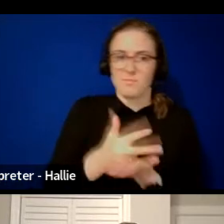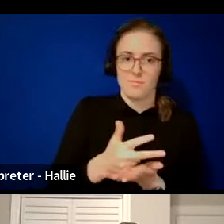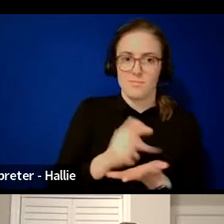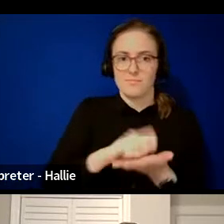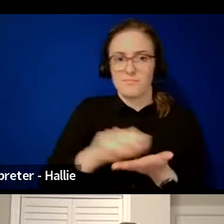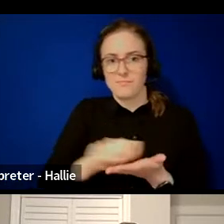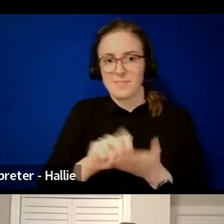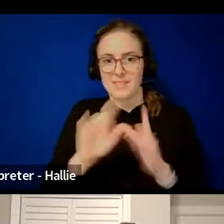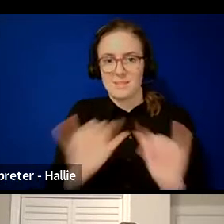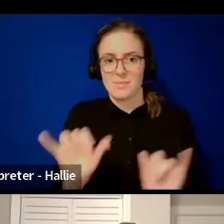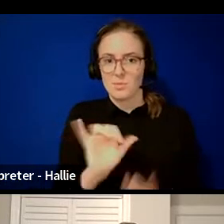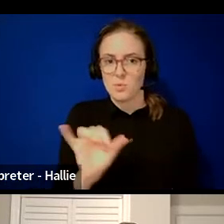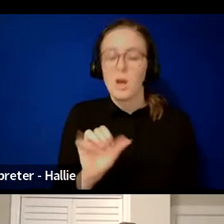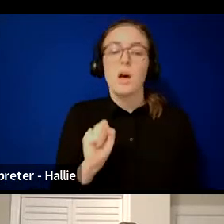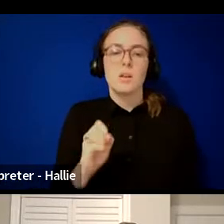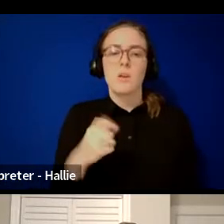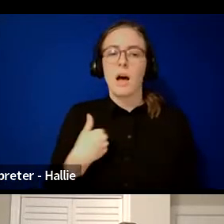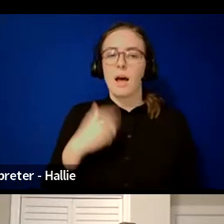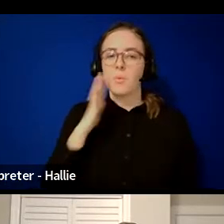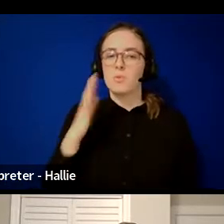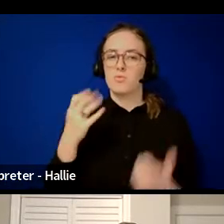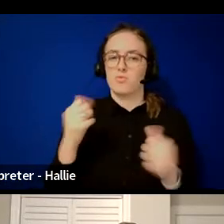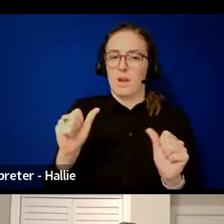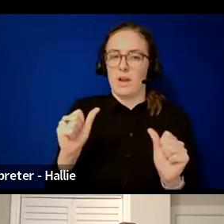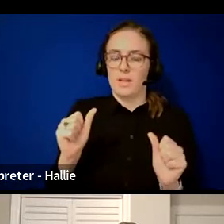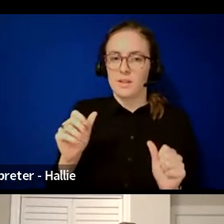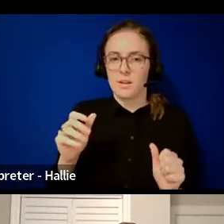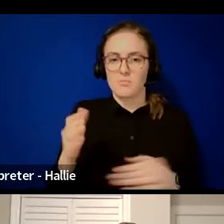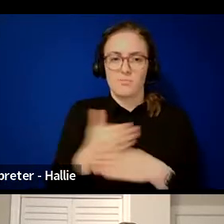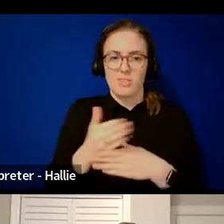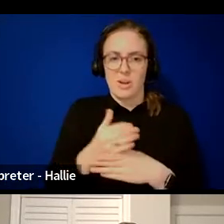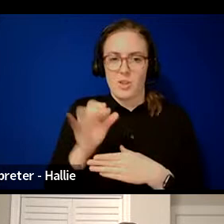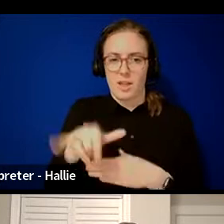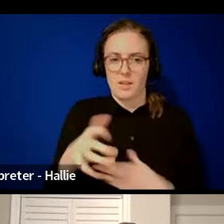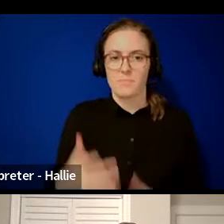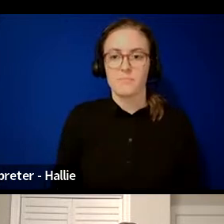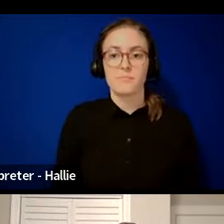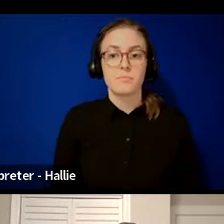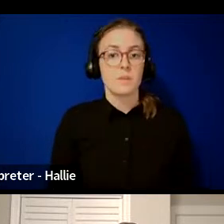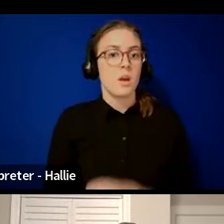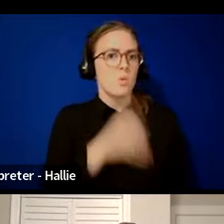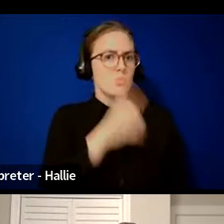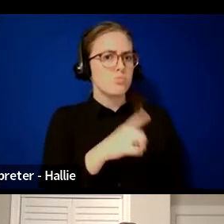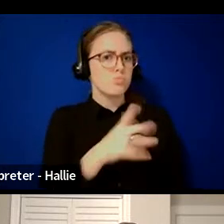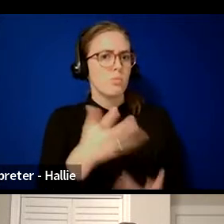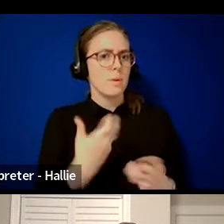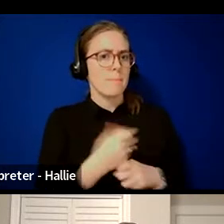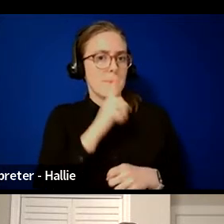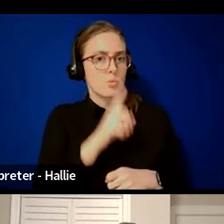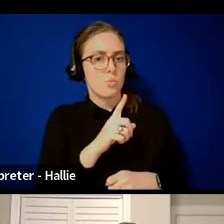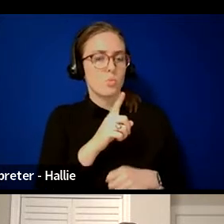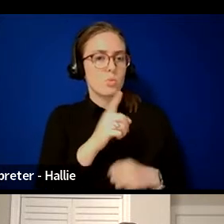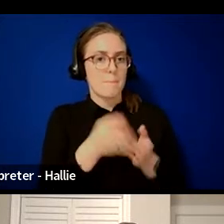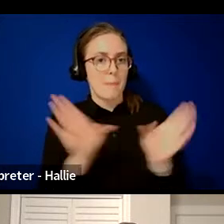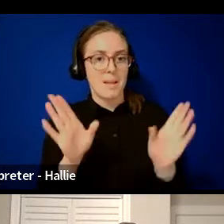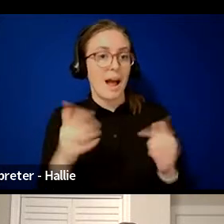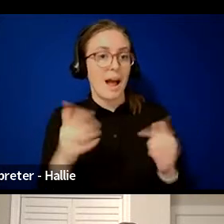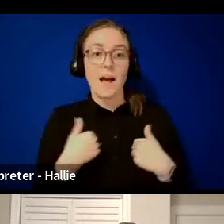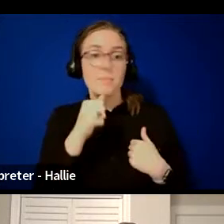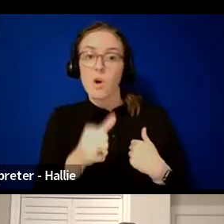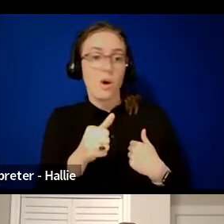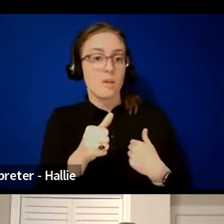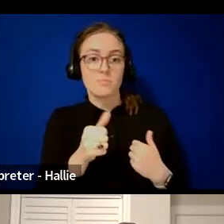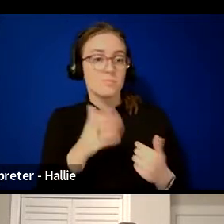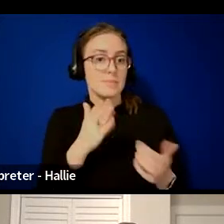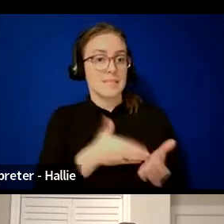wealth. I just appreciate that. And I just wanted it to be something publicly because I'm not against the police. I'm